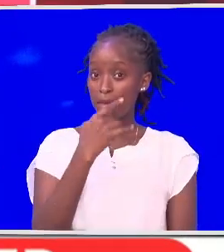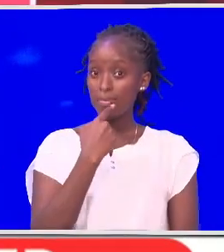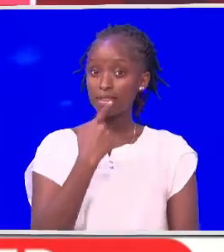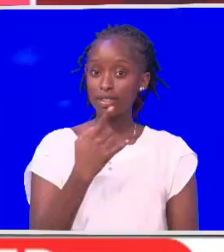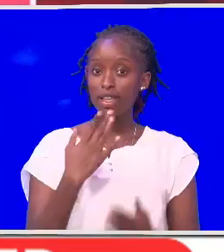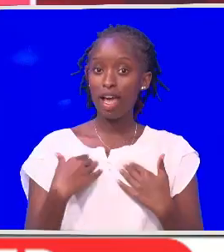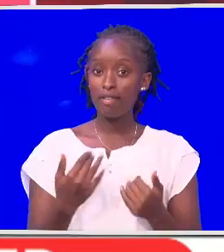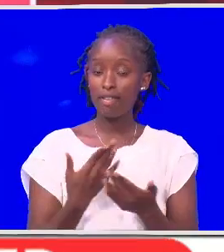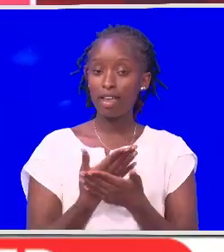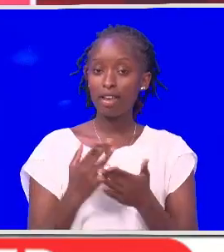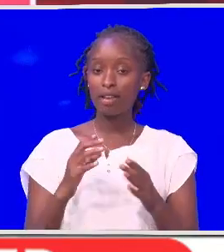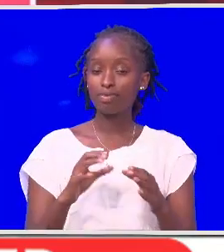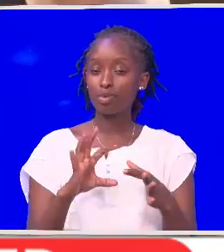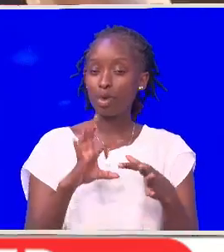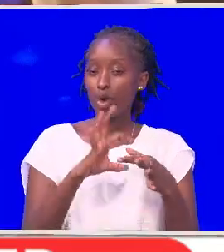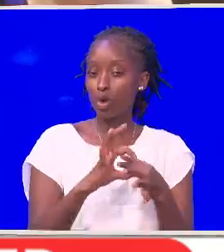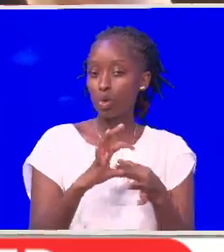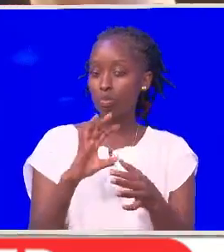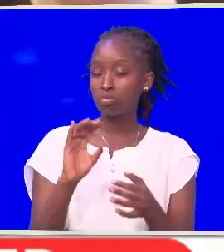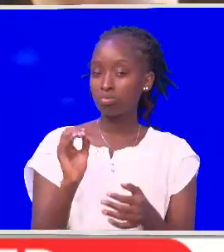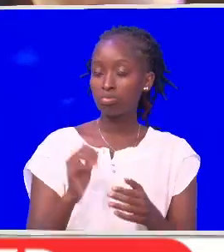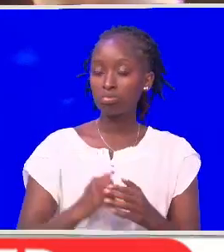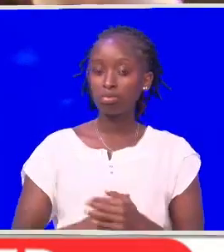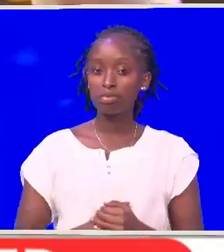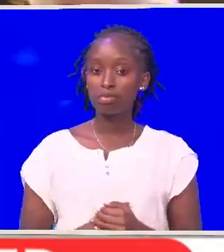connection. Take a look.